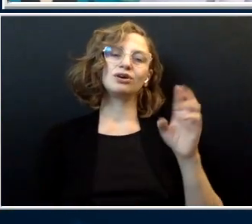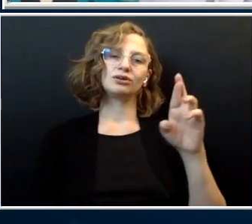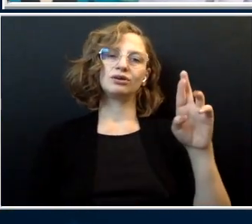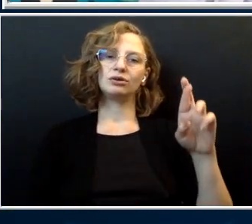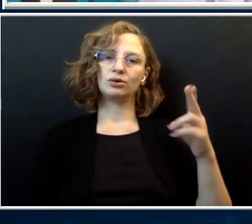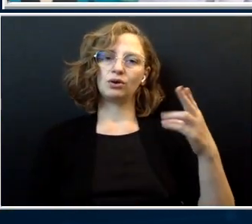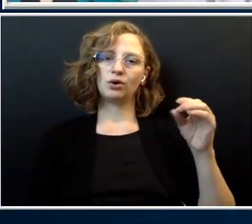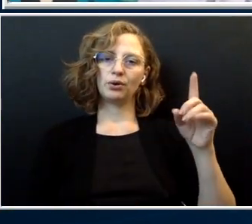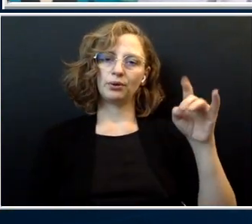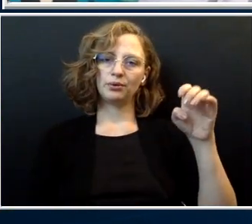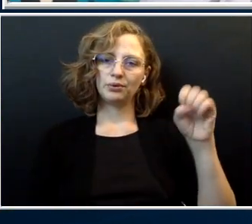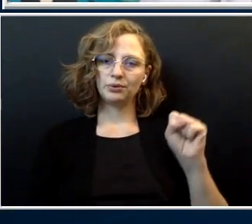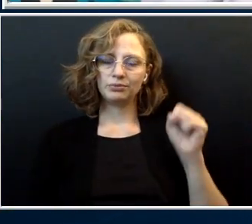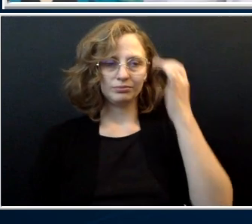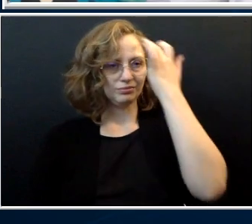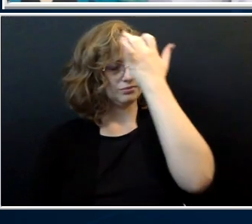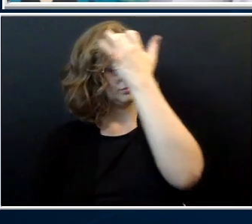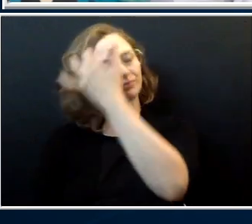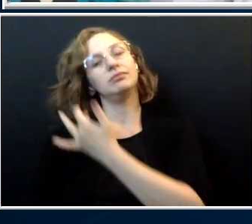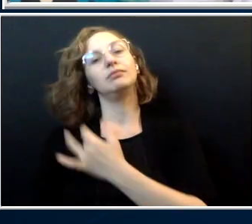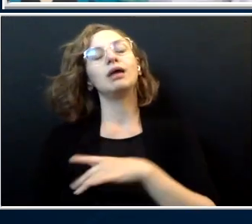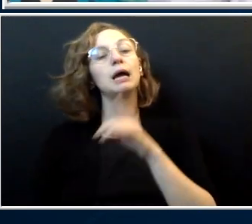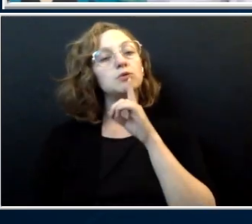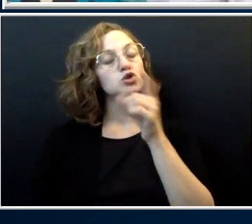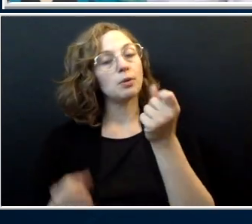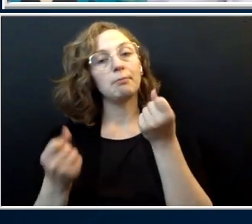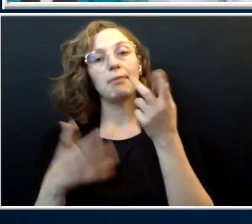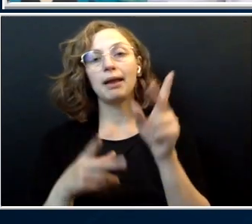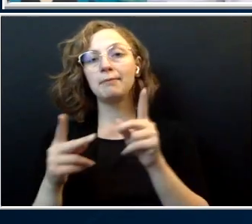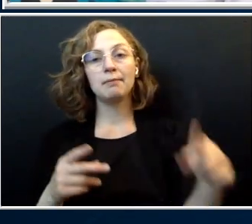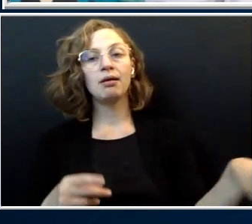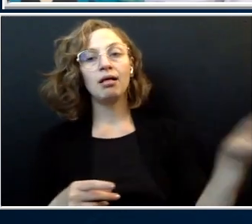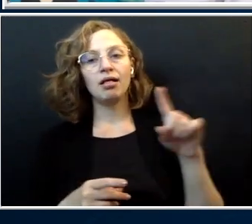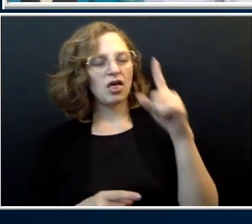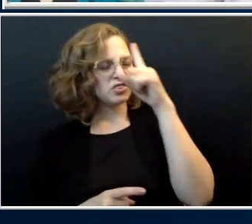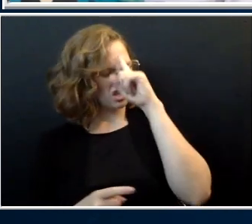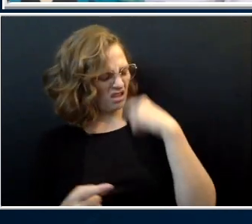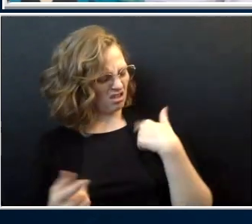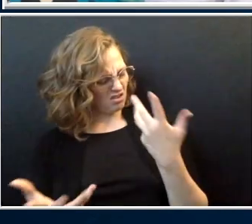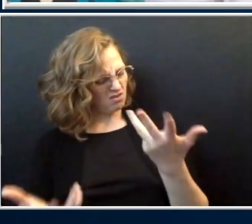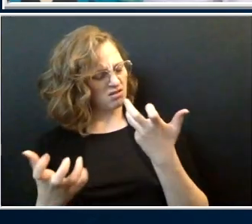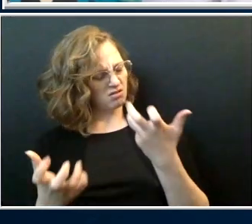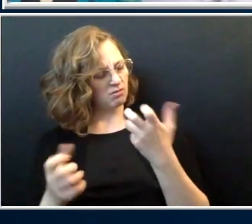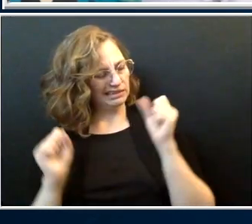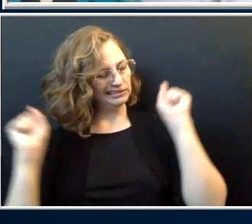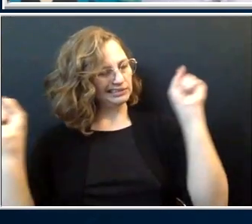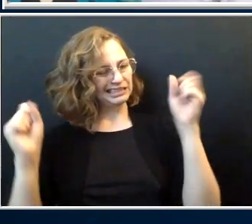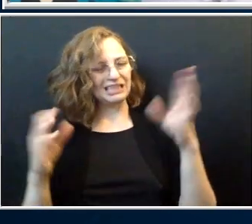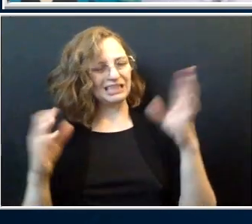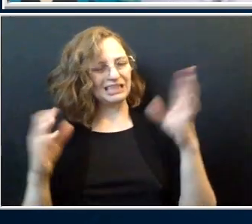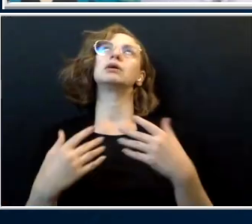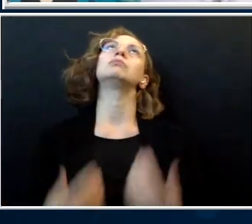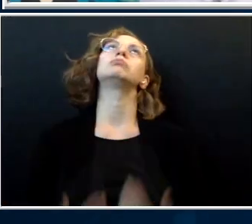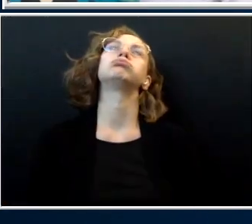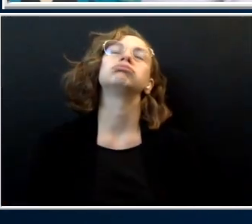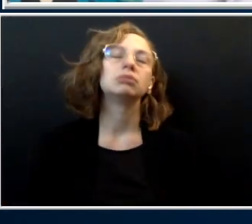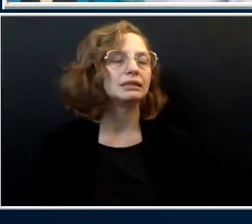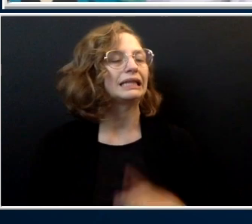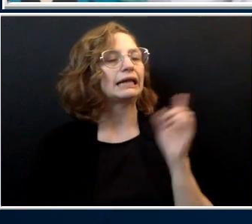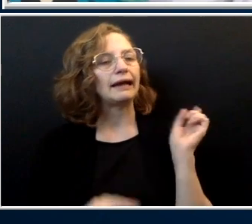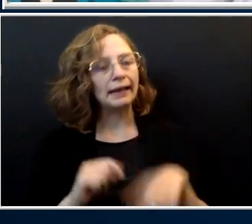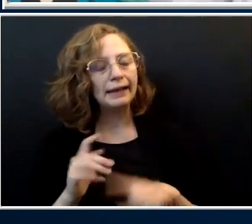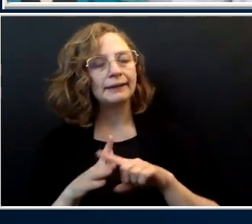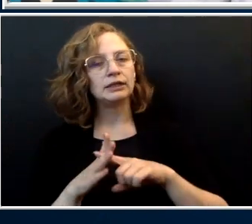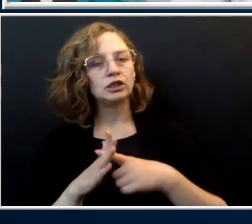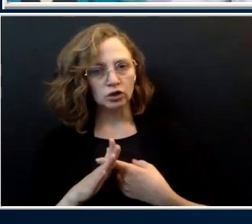lots of people out there who think they want to exercise more, but they just struggle to get started. Any tips on how to turn desire into